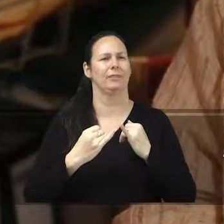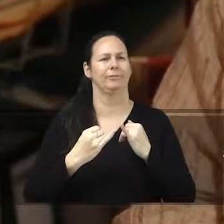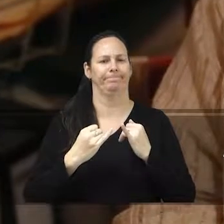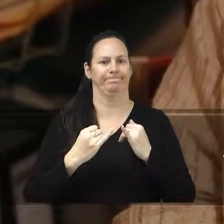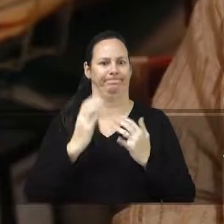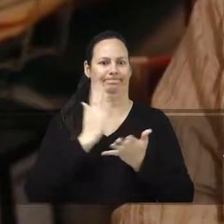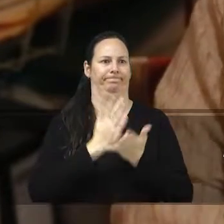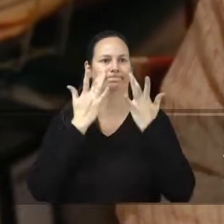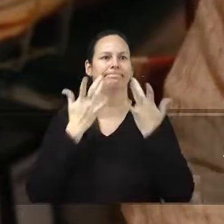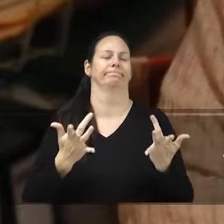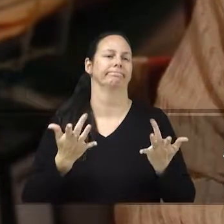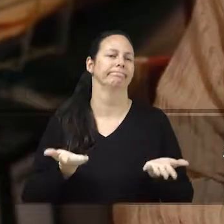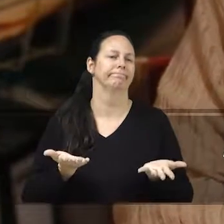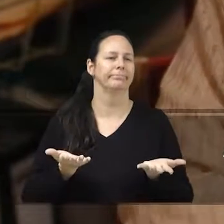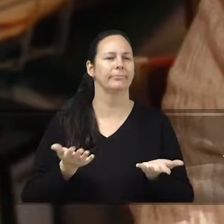I think resolved